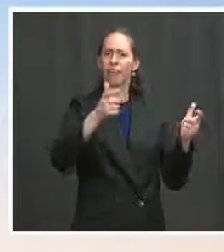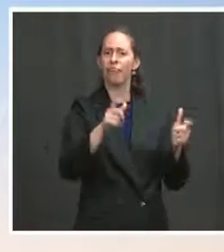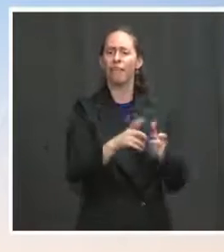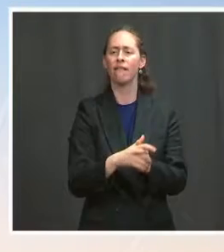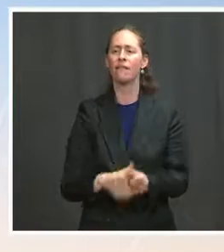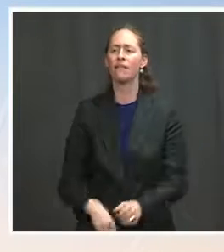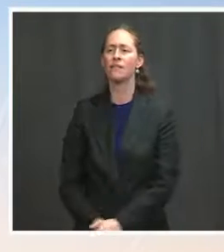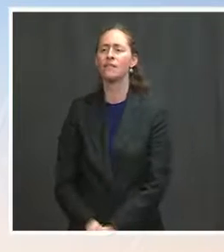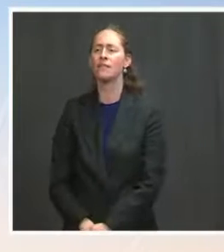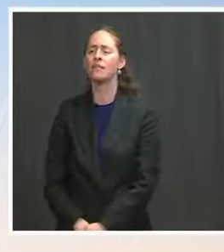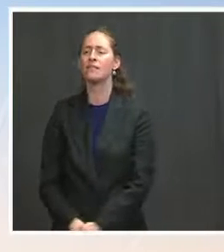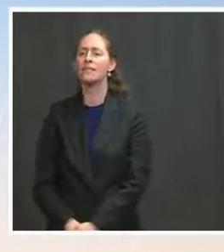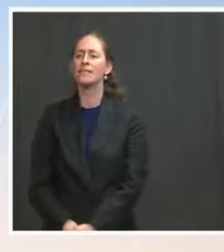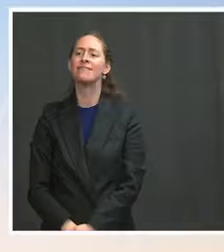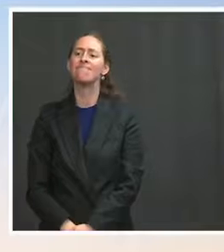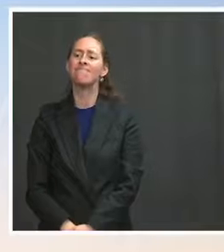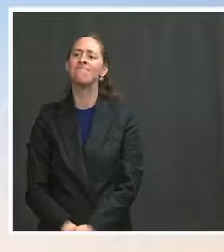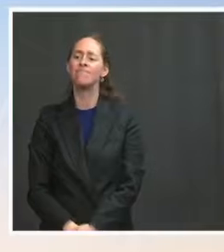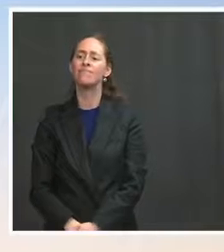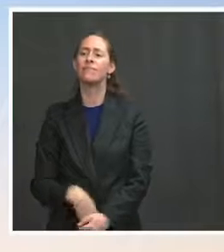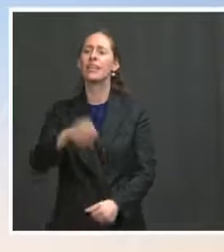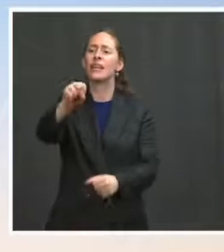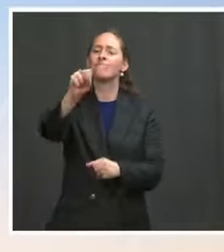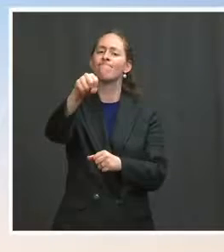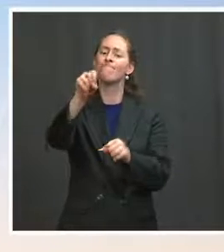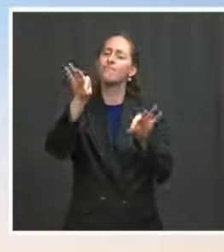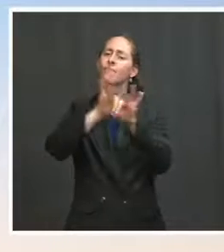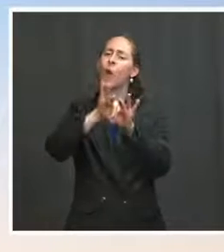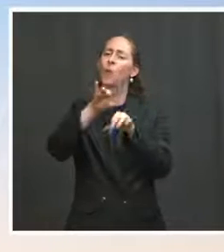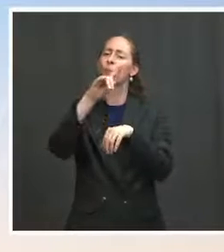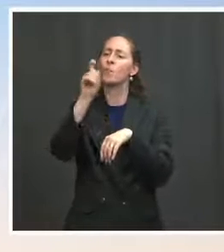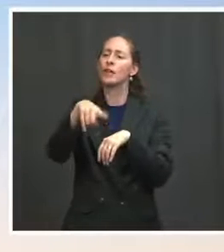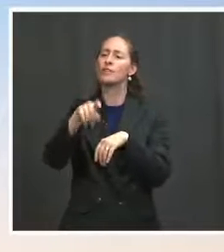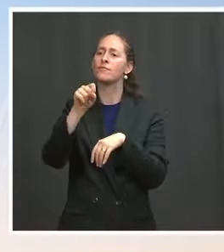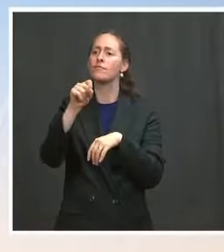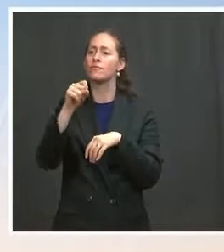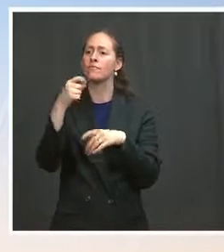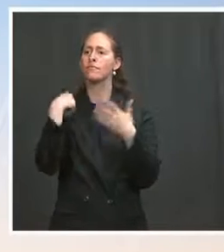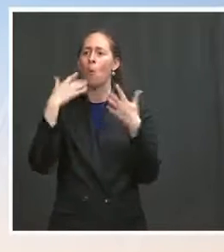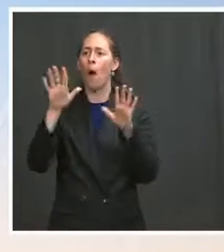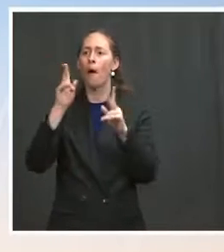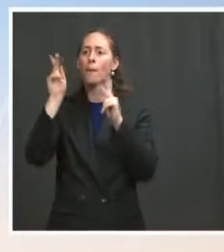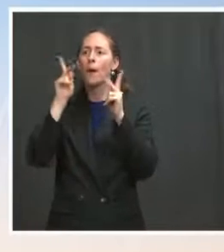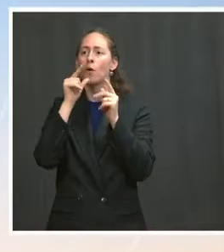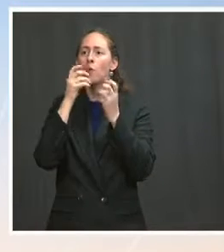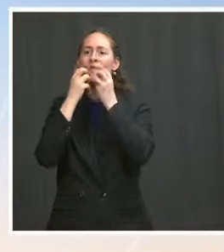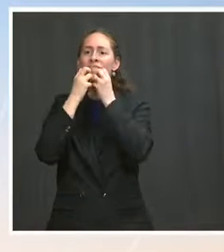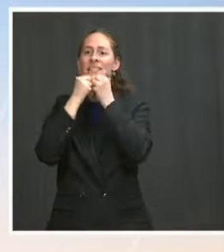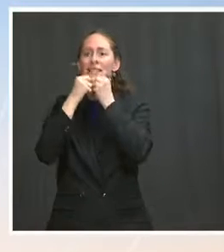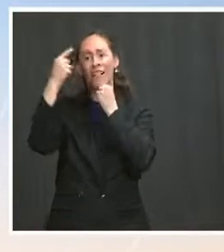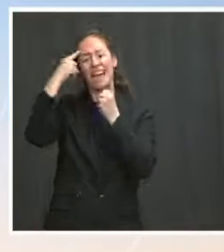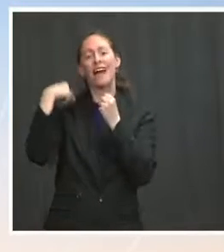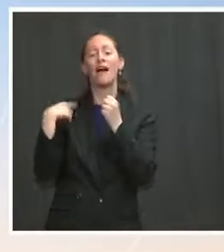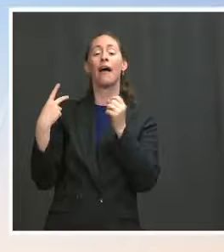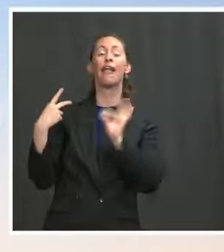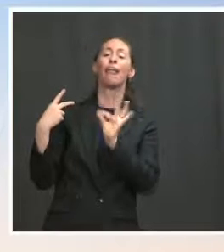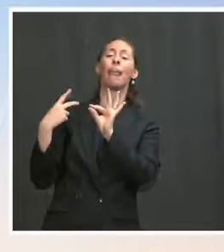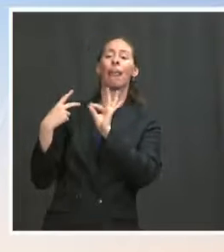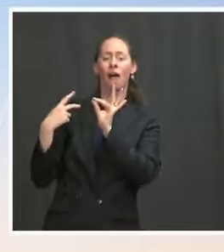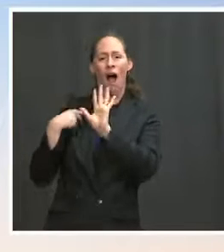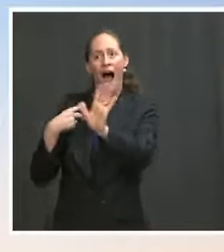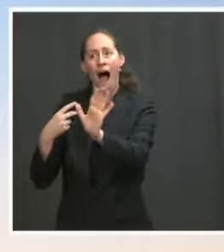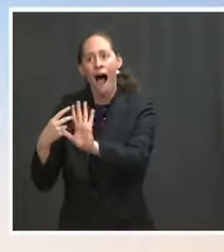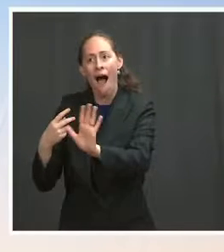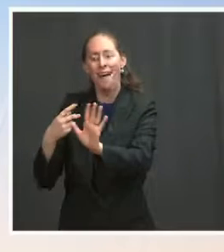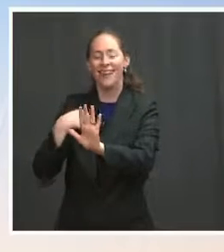it's an important question, an important issue. I don't want the pro-manatee people to not think I feel that. But I will